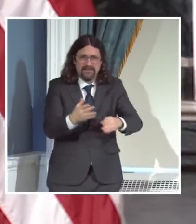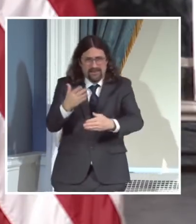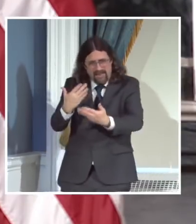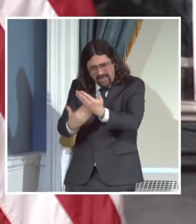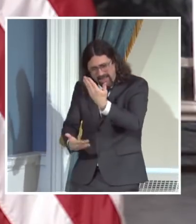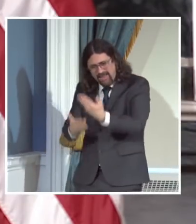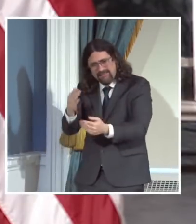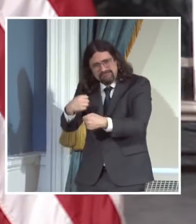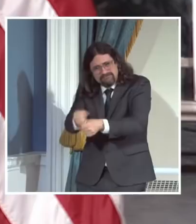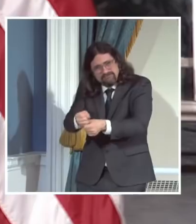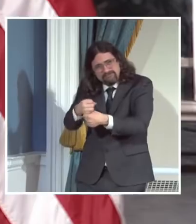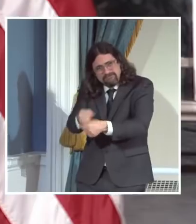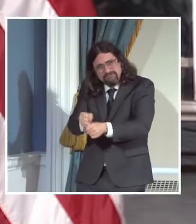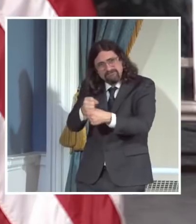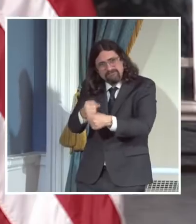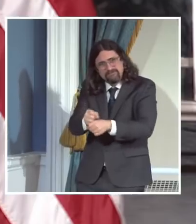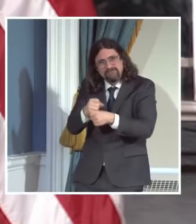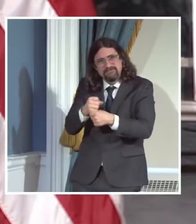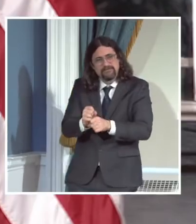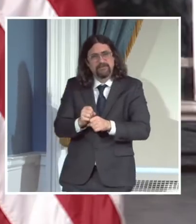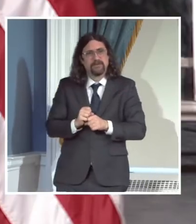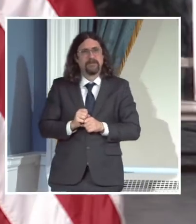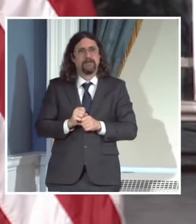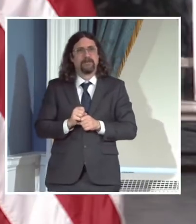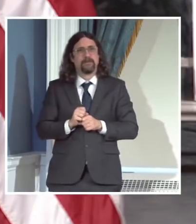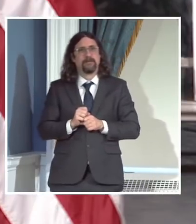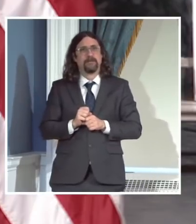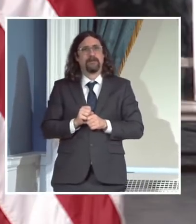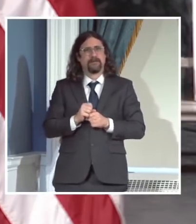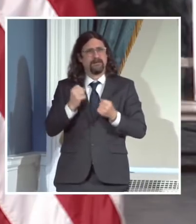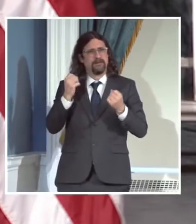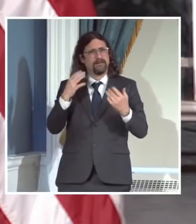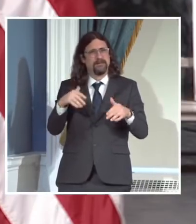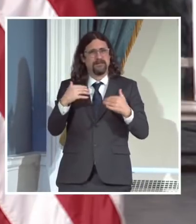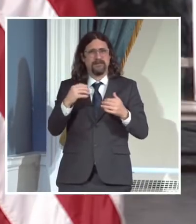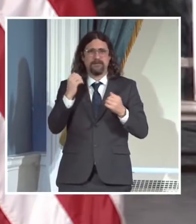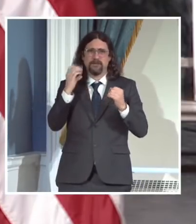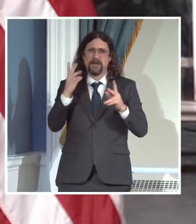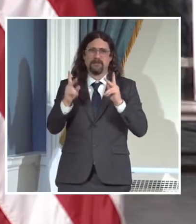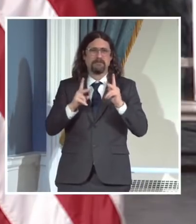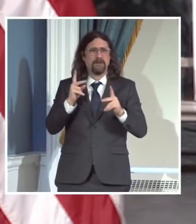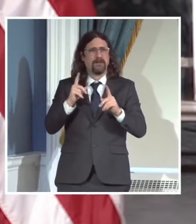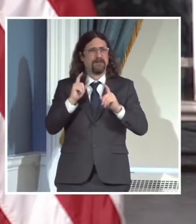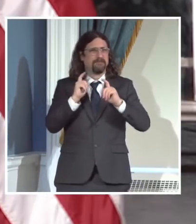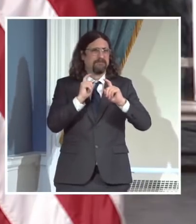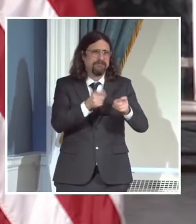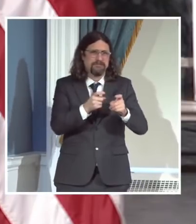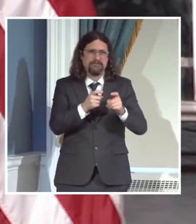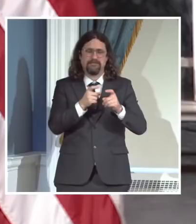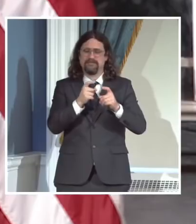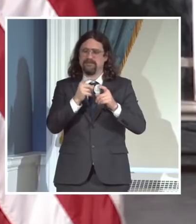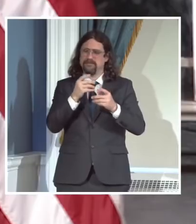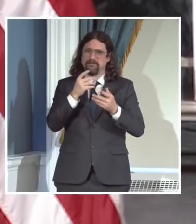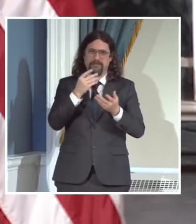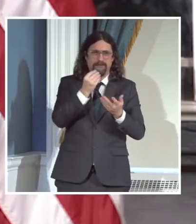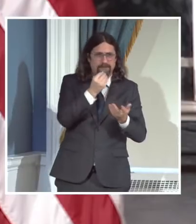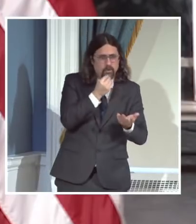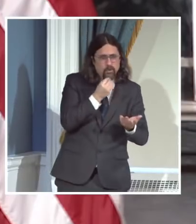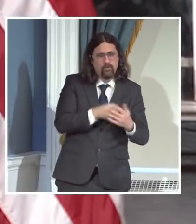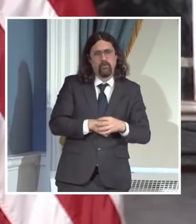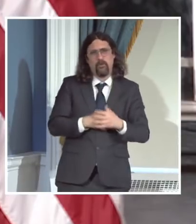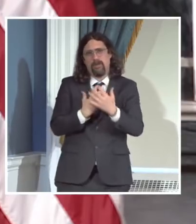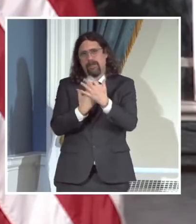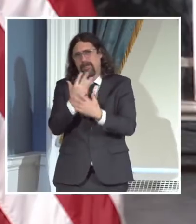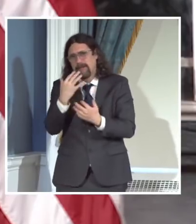Mitch's colleagues who are purchasing and donating masks, gloves, you name it. It's been nonstop. So